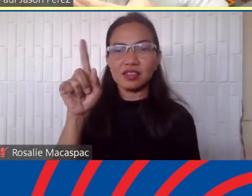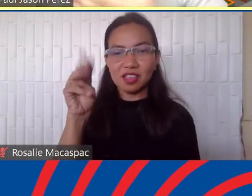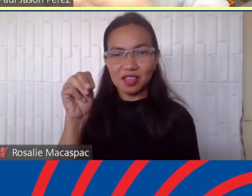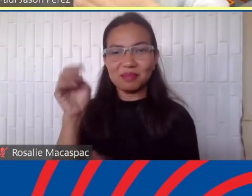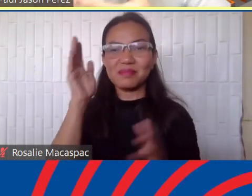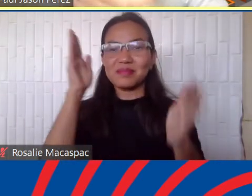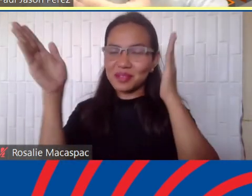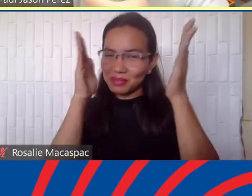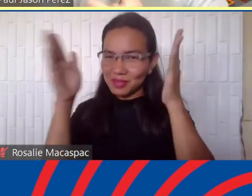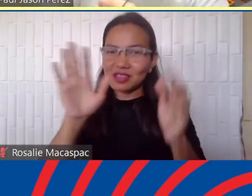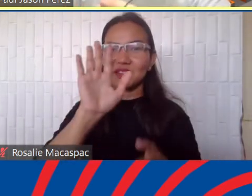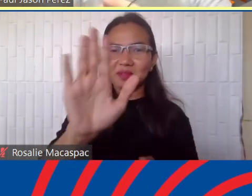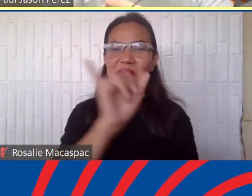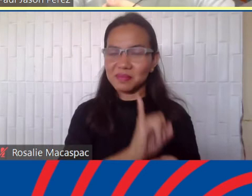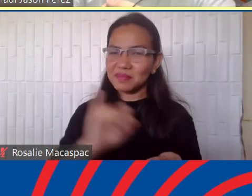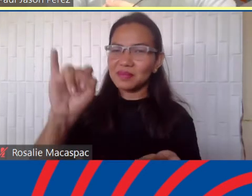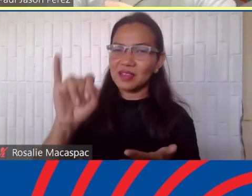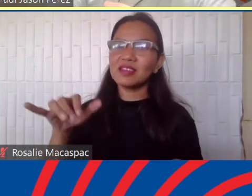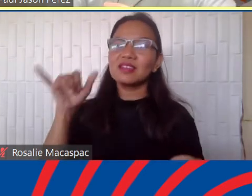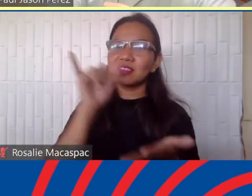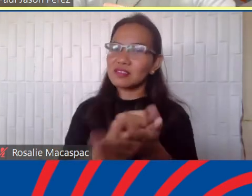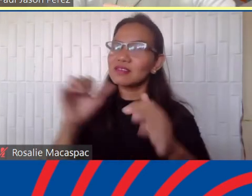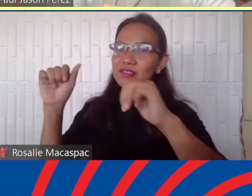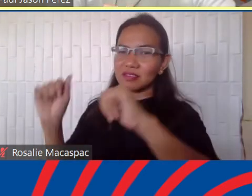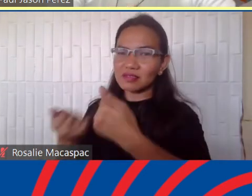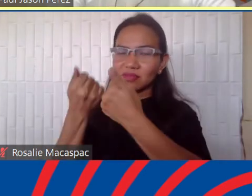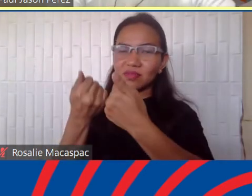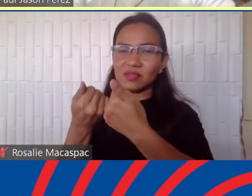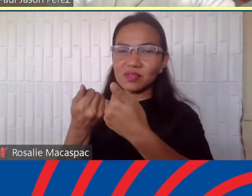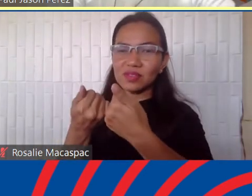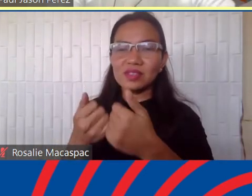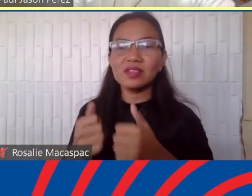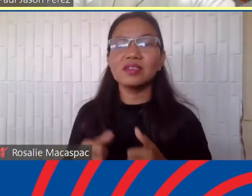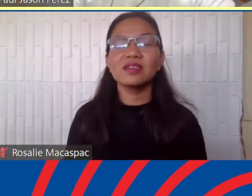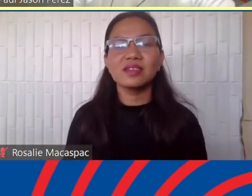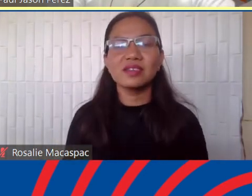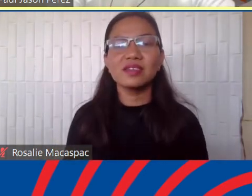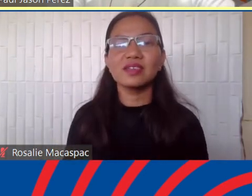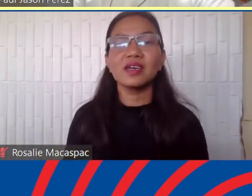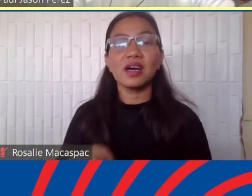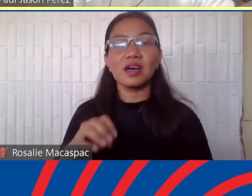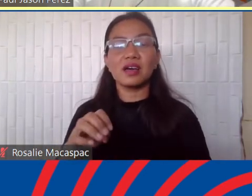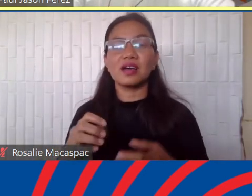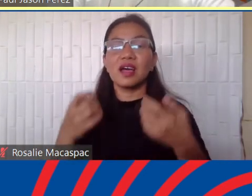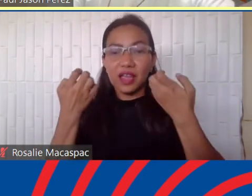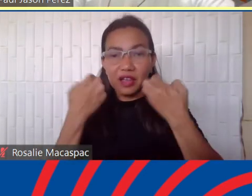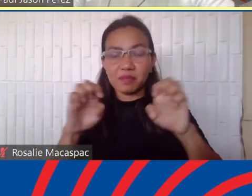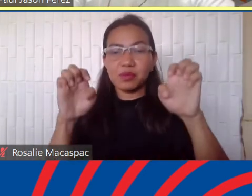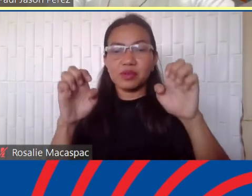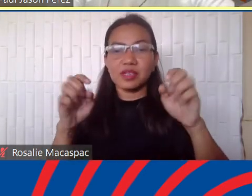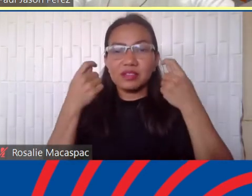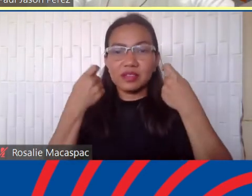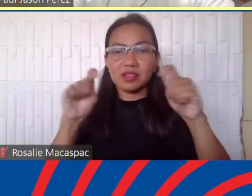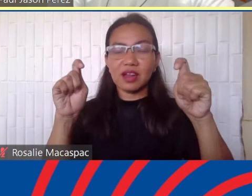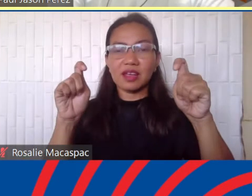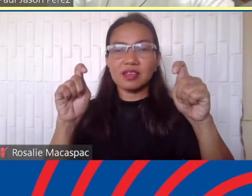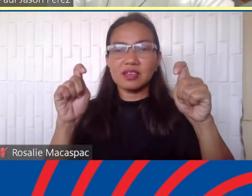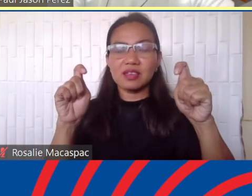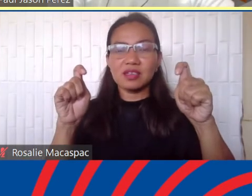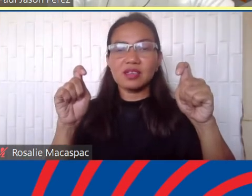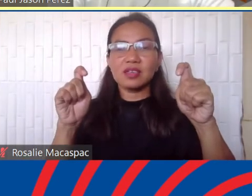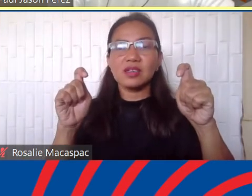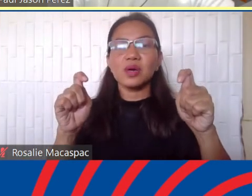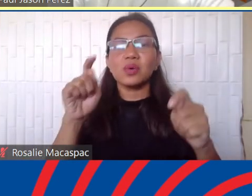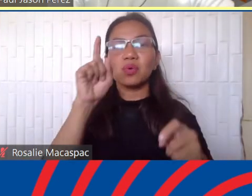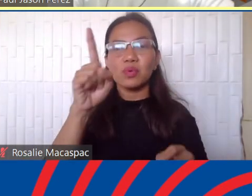institution, these are the challenges. Oh, I like this one. As the saying goes, a great effort comes great responsibility, especially if you're a